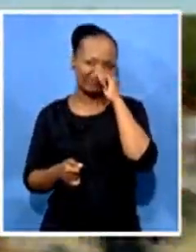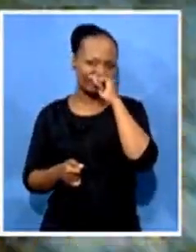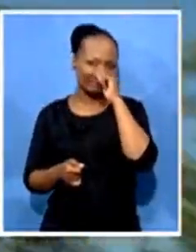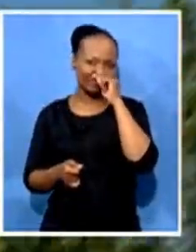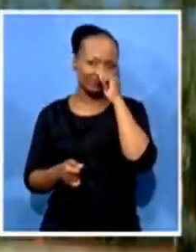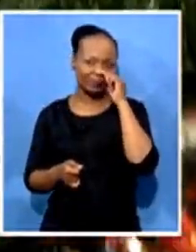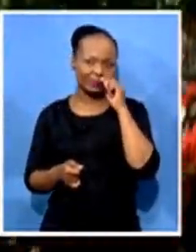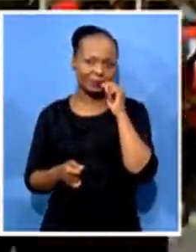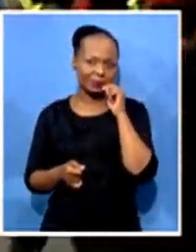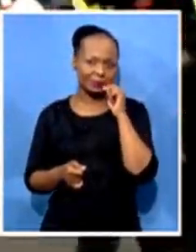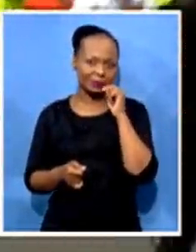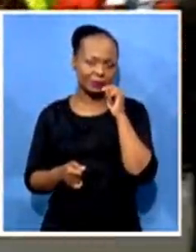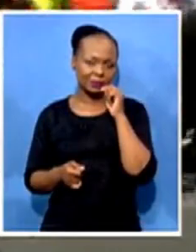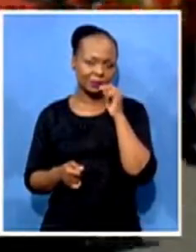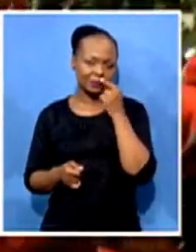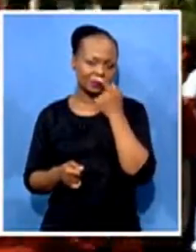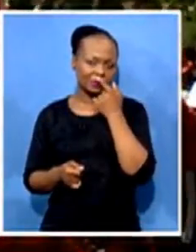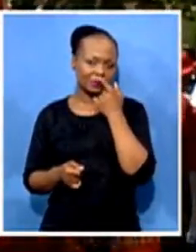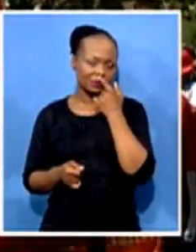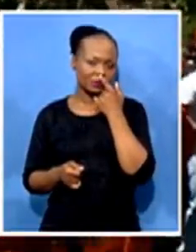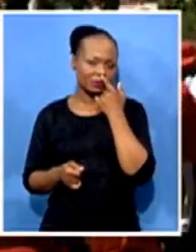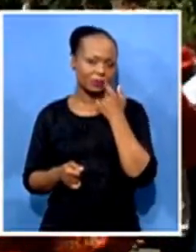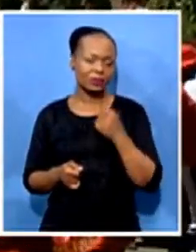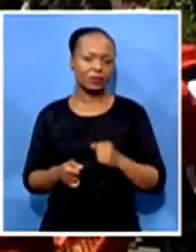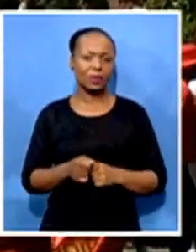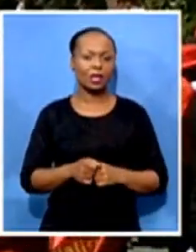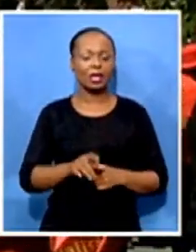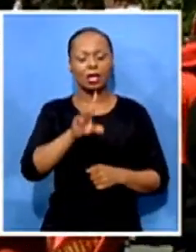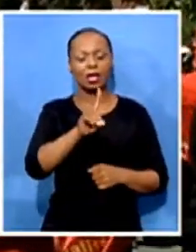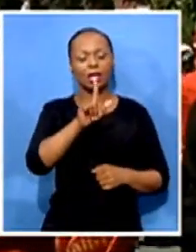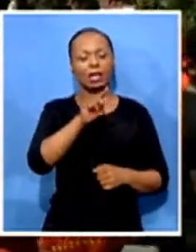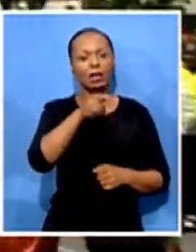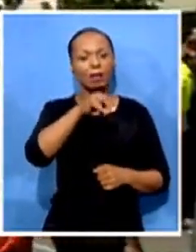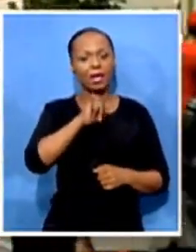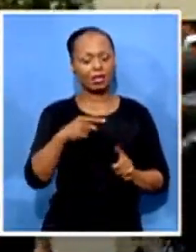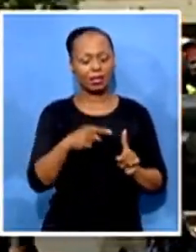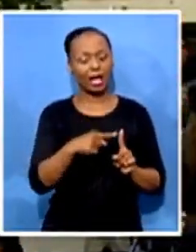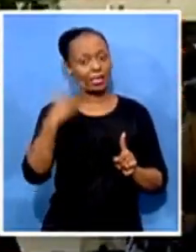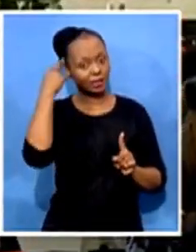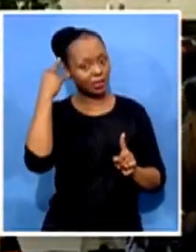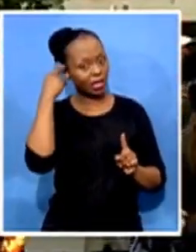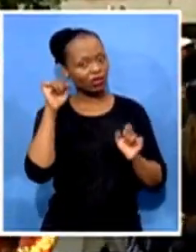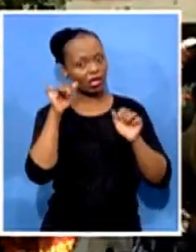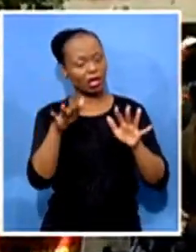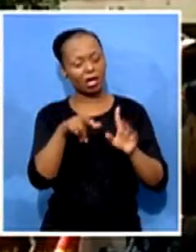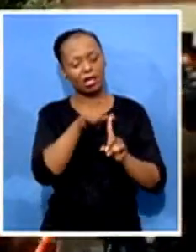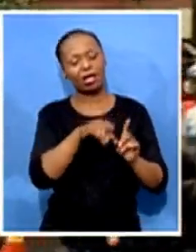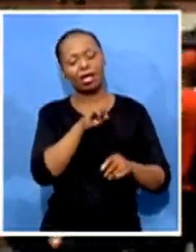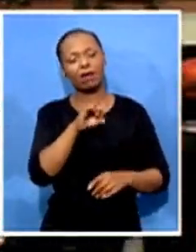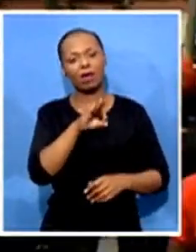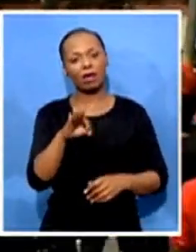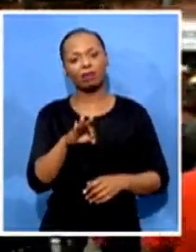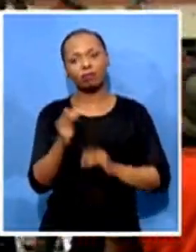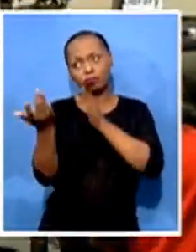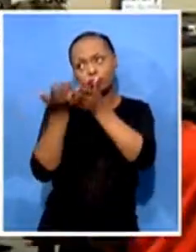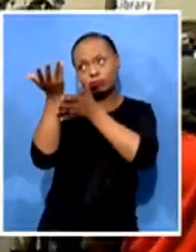was Marshal Dlamini, who is Secretary General of the Economics Freedom Fighters, there speaking to the police. You heard the police